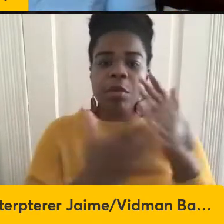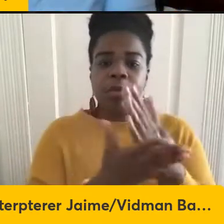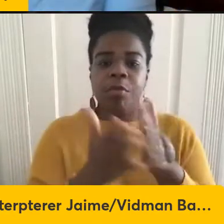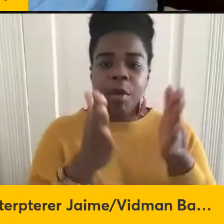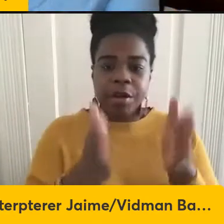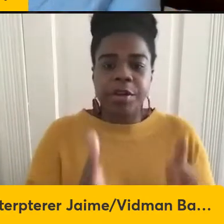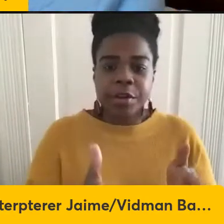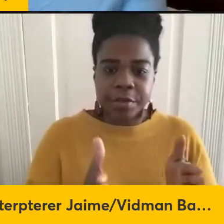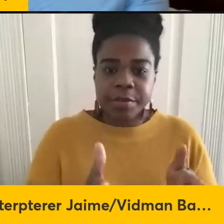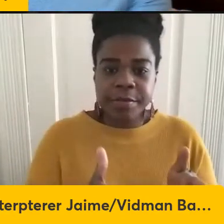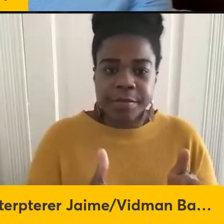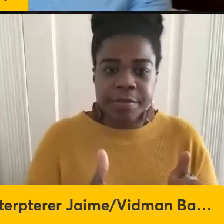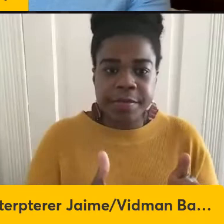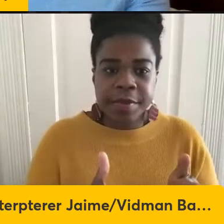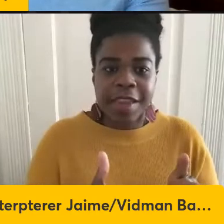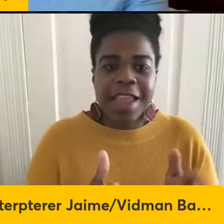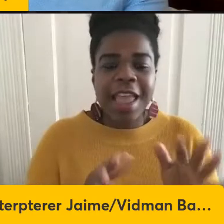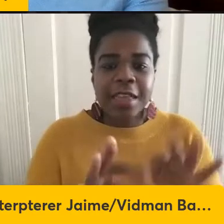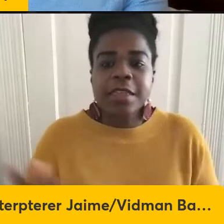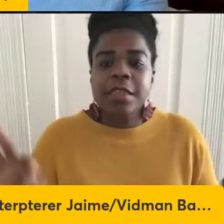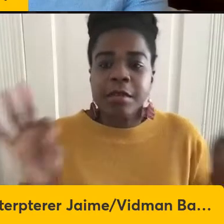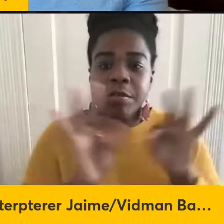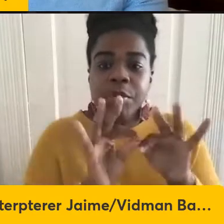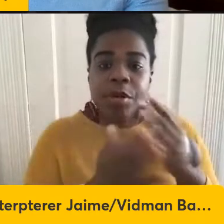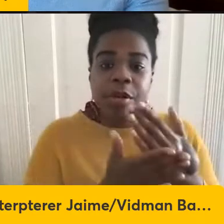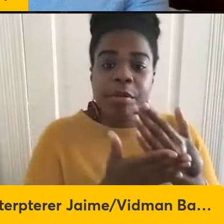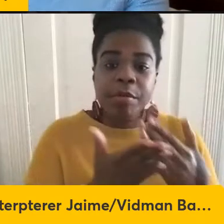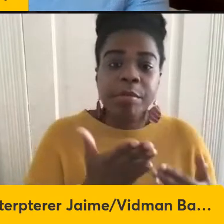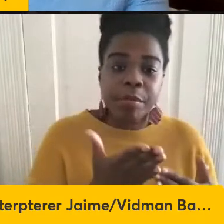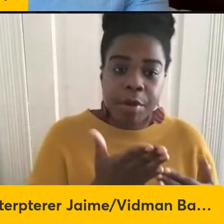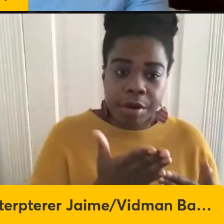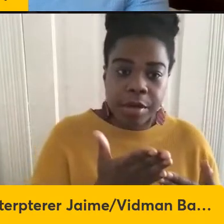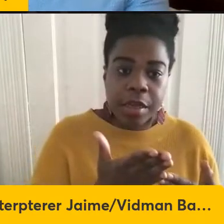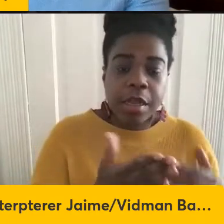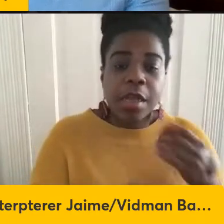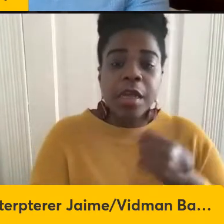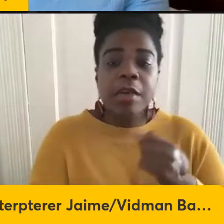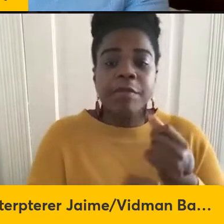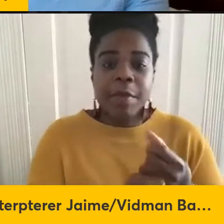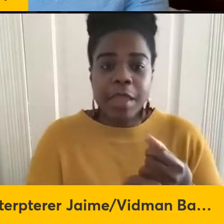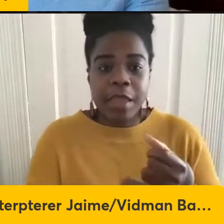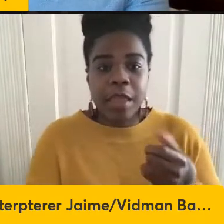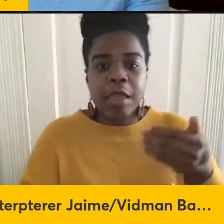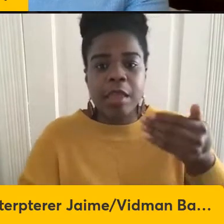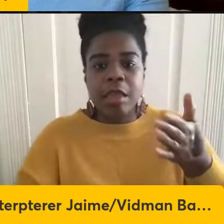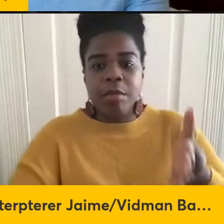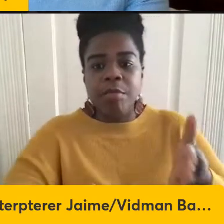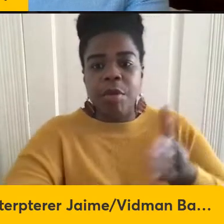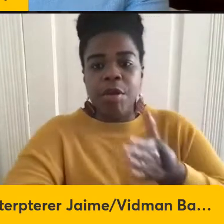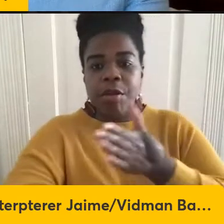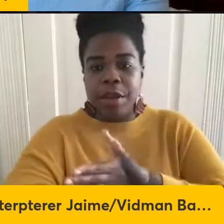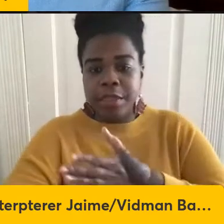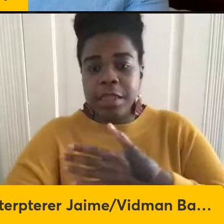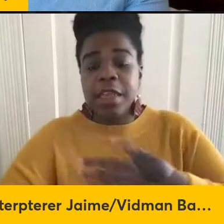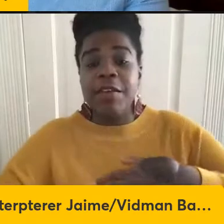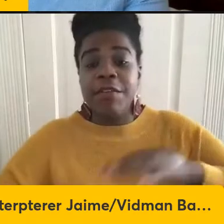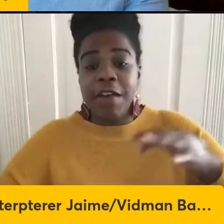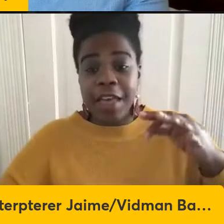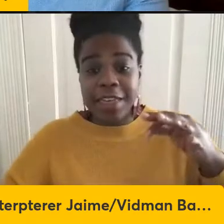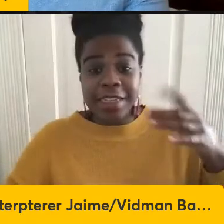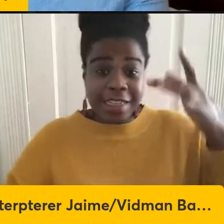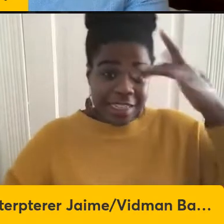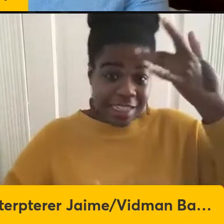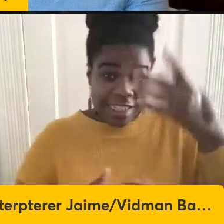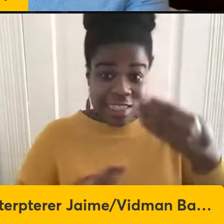this, and as an essential key to really making progress in finding cures for disease and making real